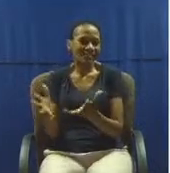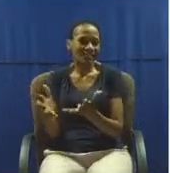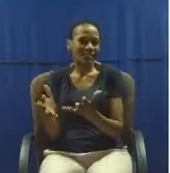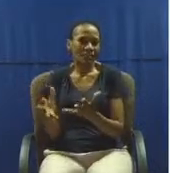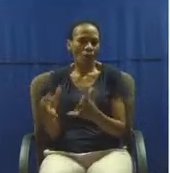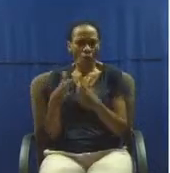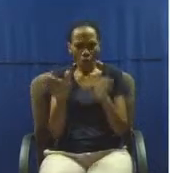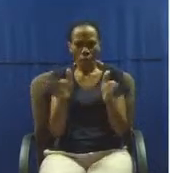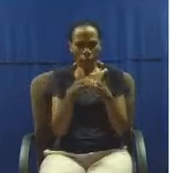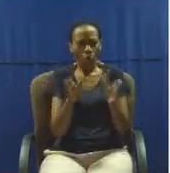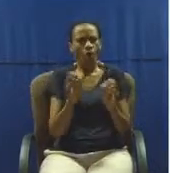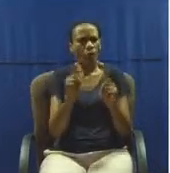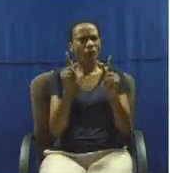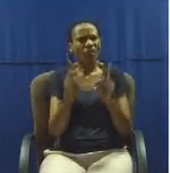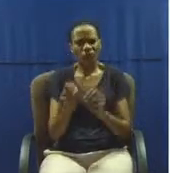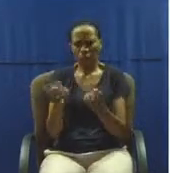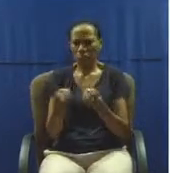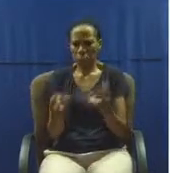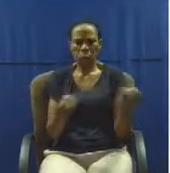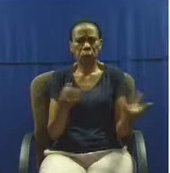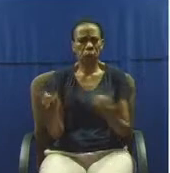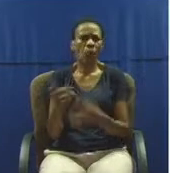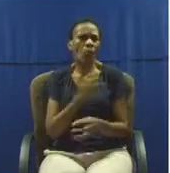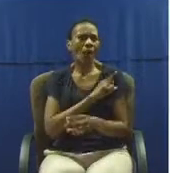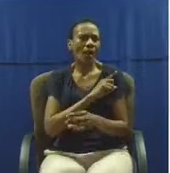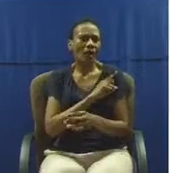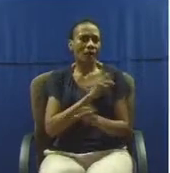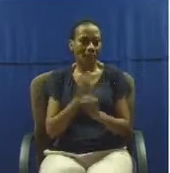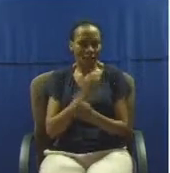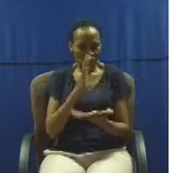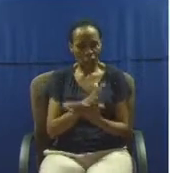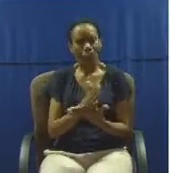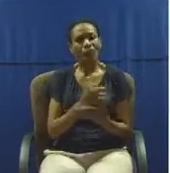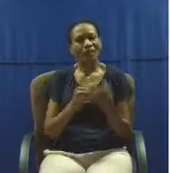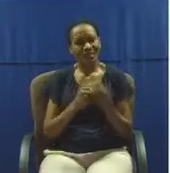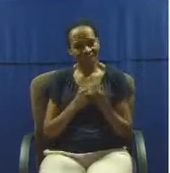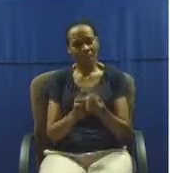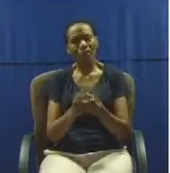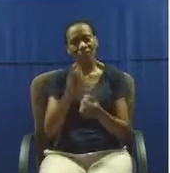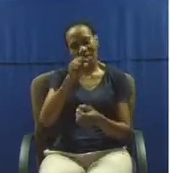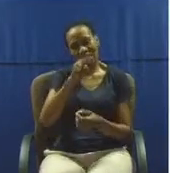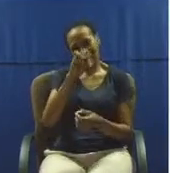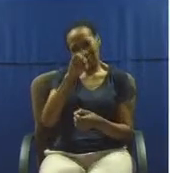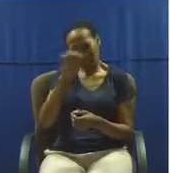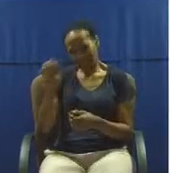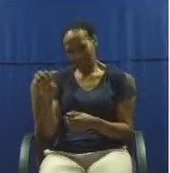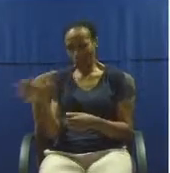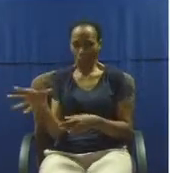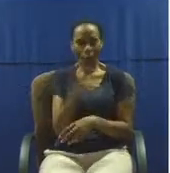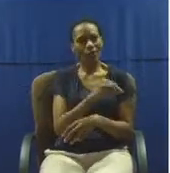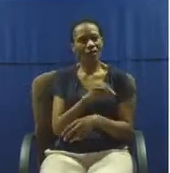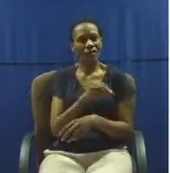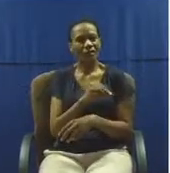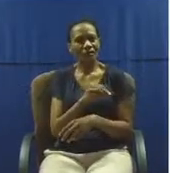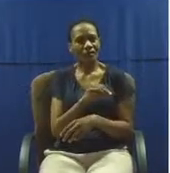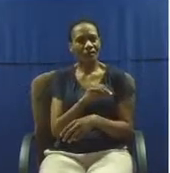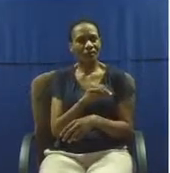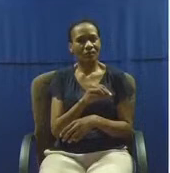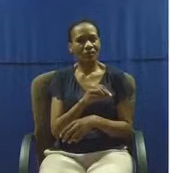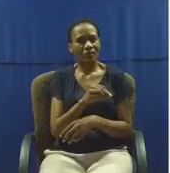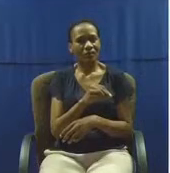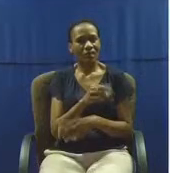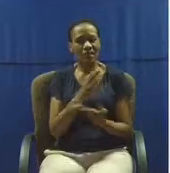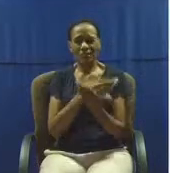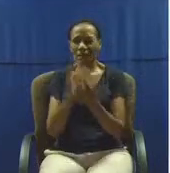broad range of business development to support SMEs and cooperatives, particularly in